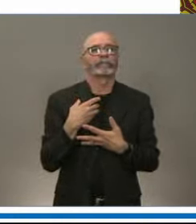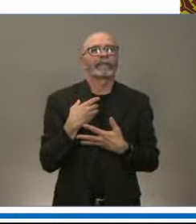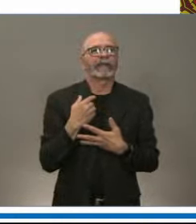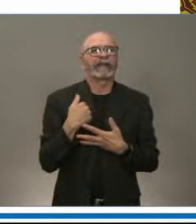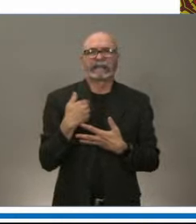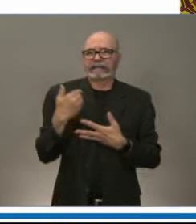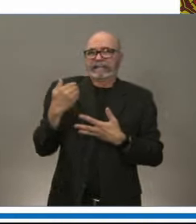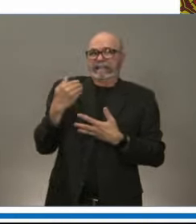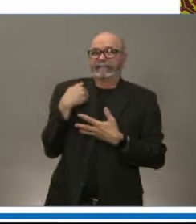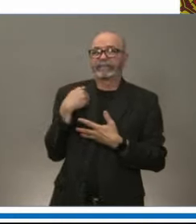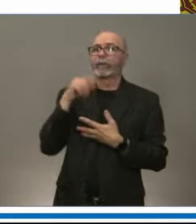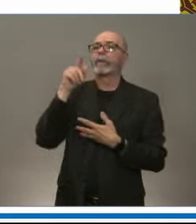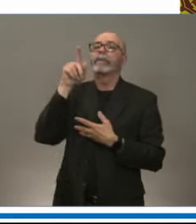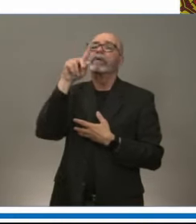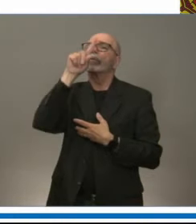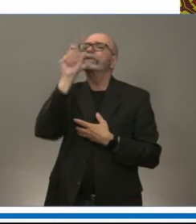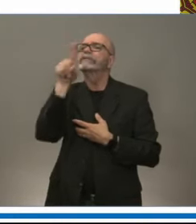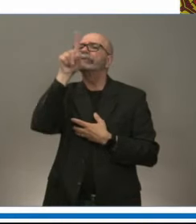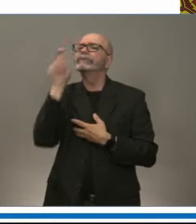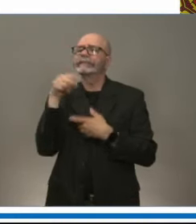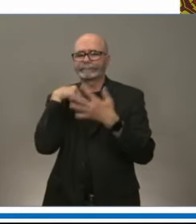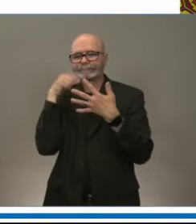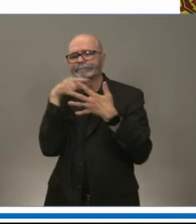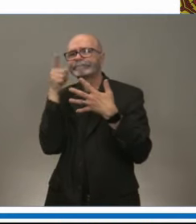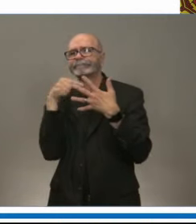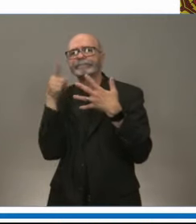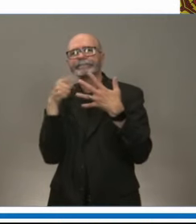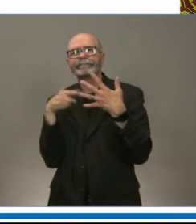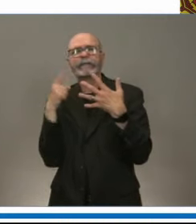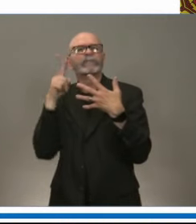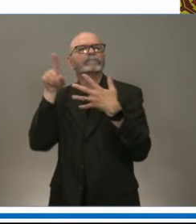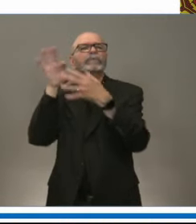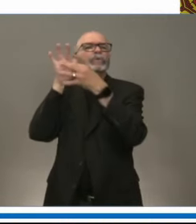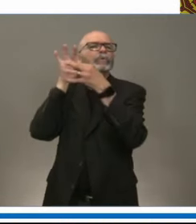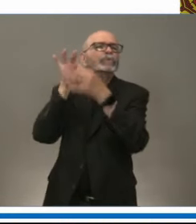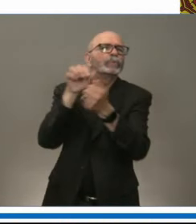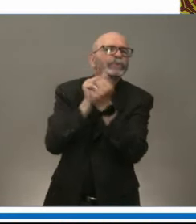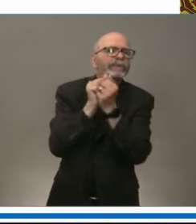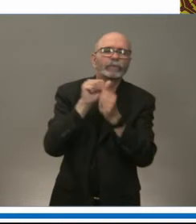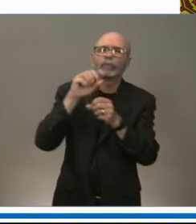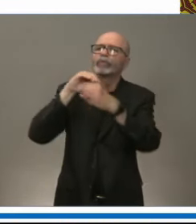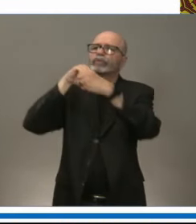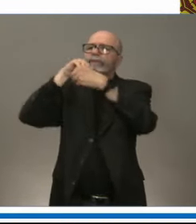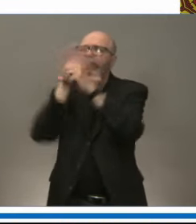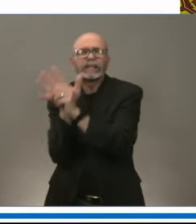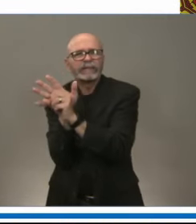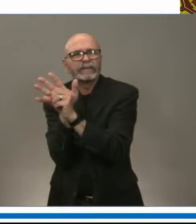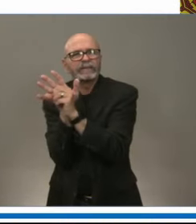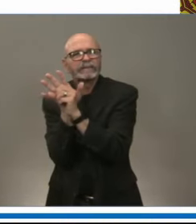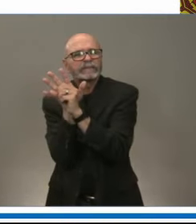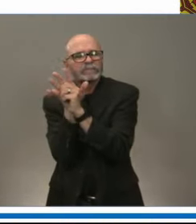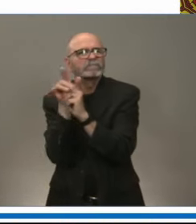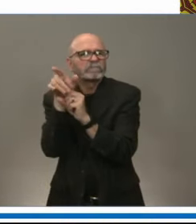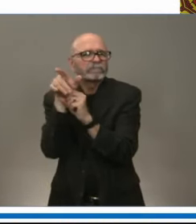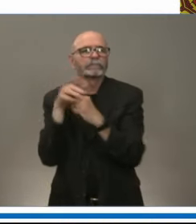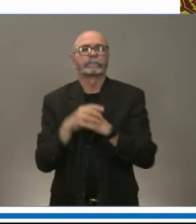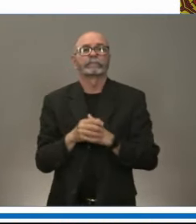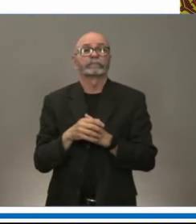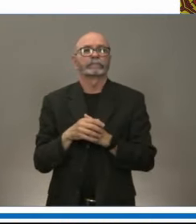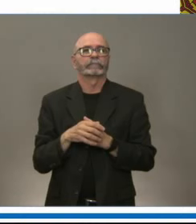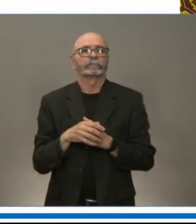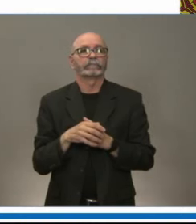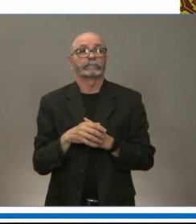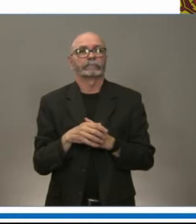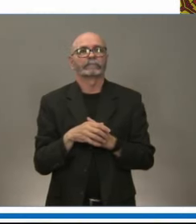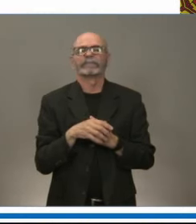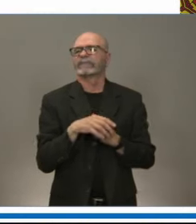as precautions due to the COVID-19. The workers say they've discovered on several occasions